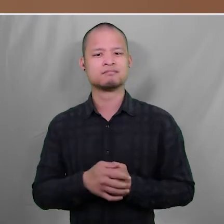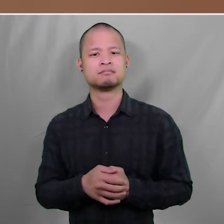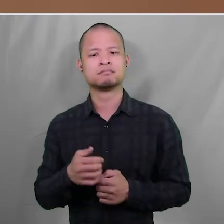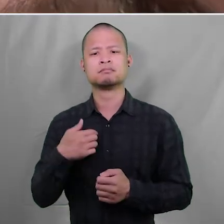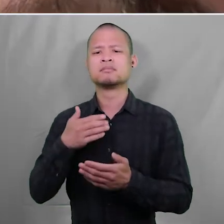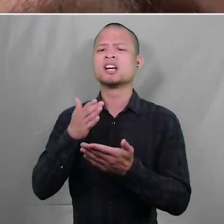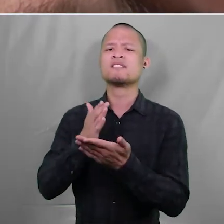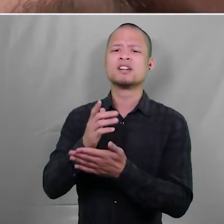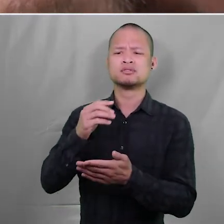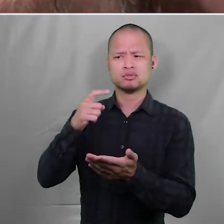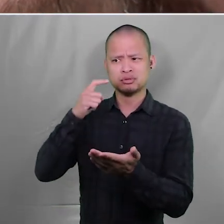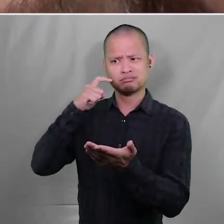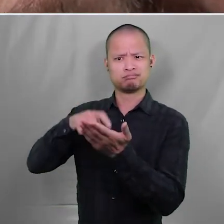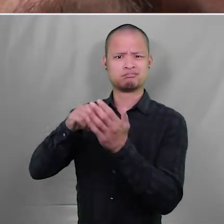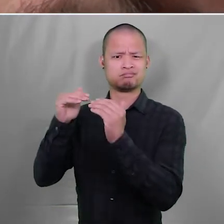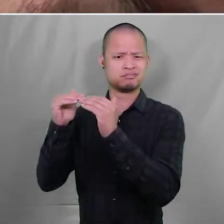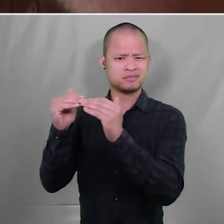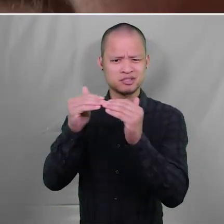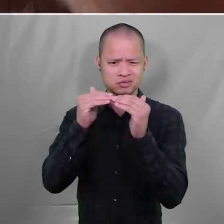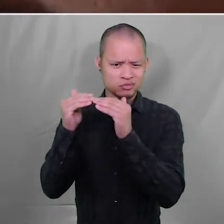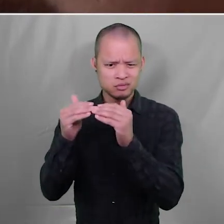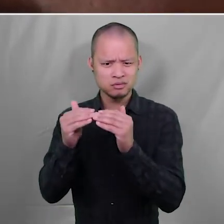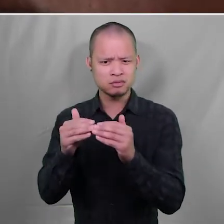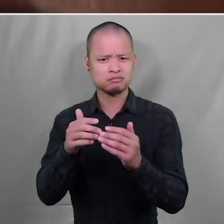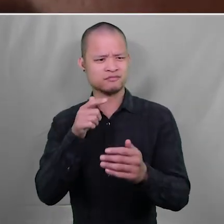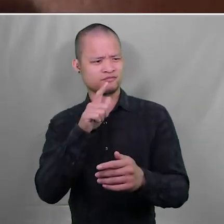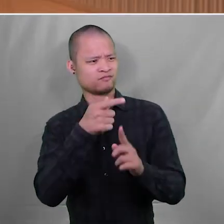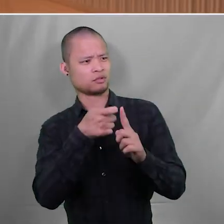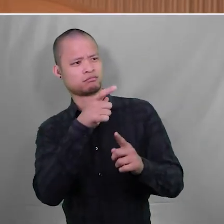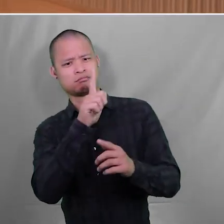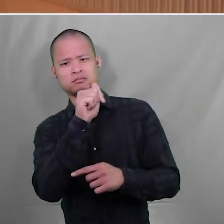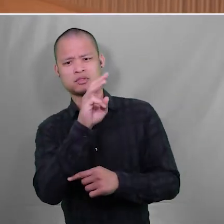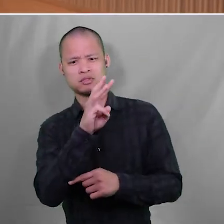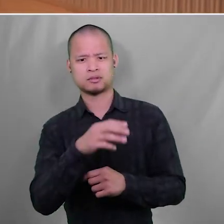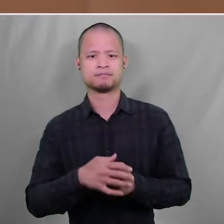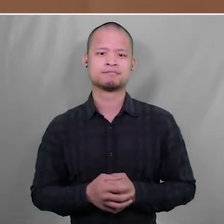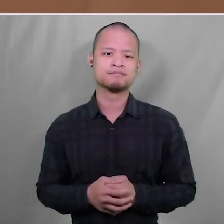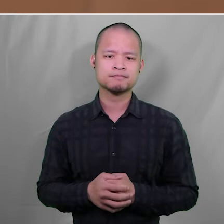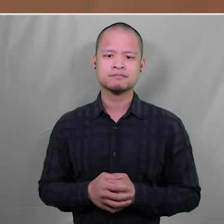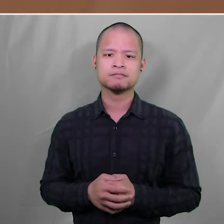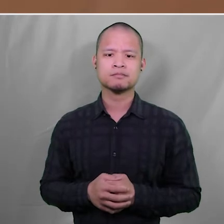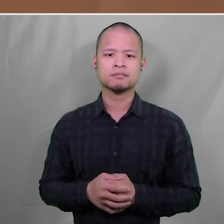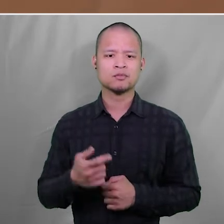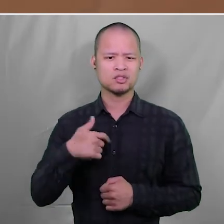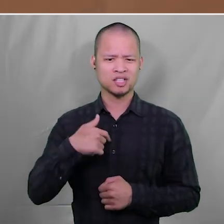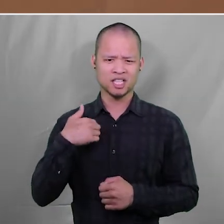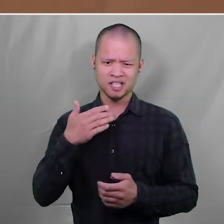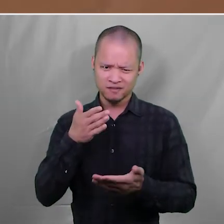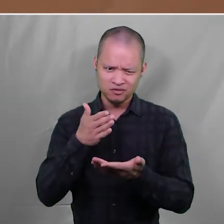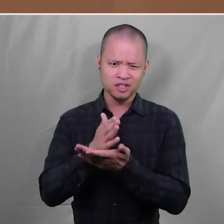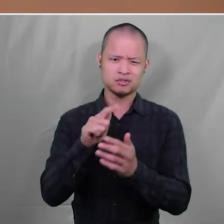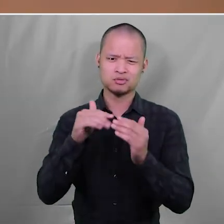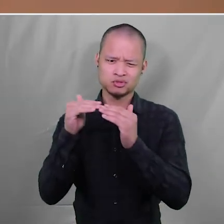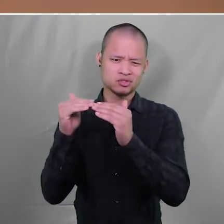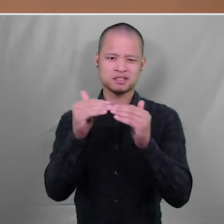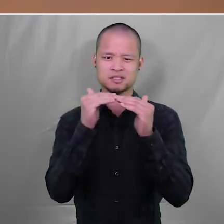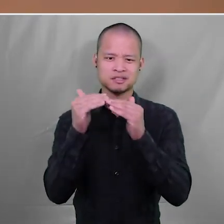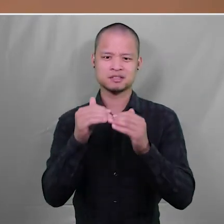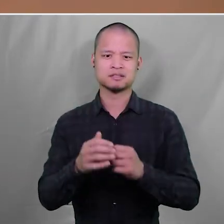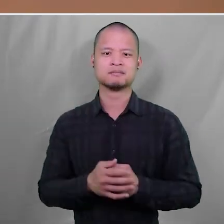the right to equal recognition before the law. We have the right to justice.